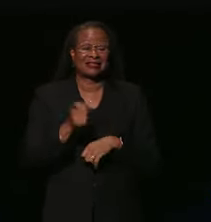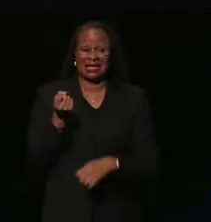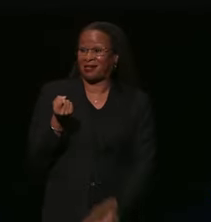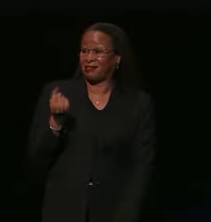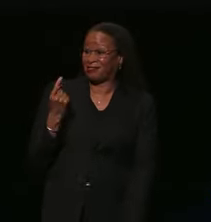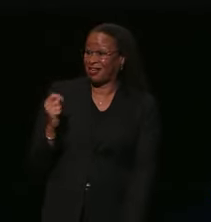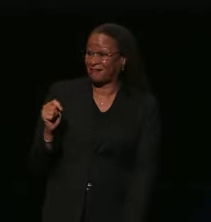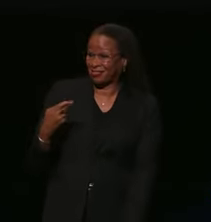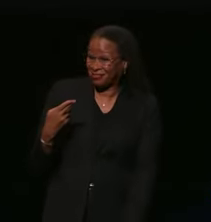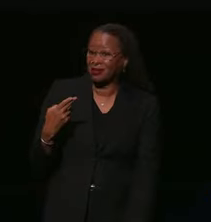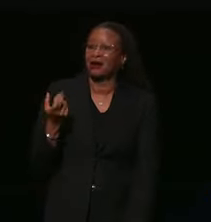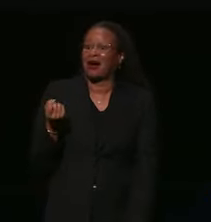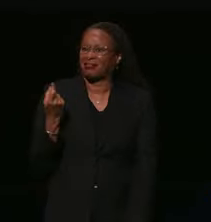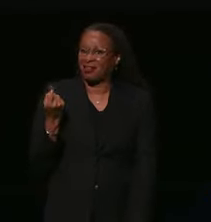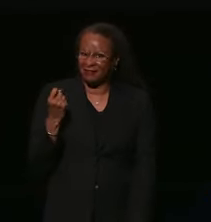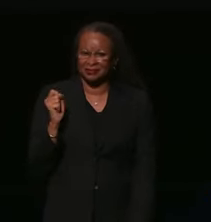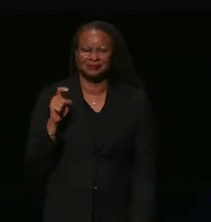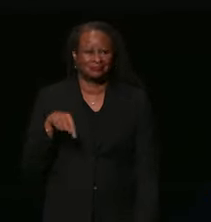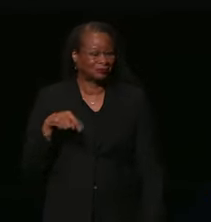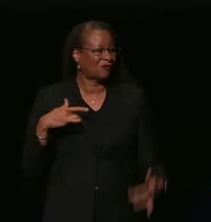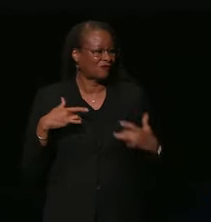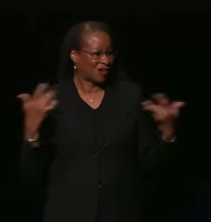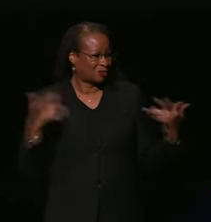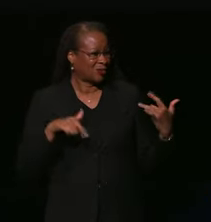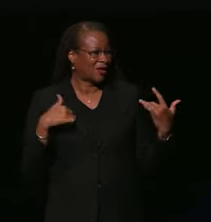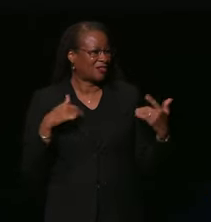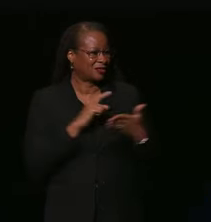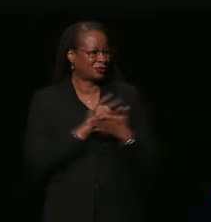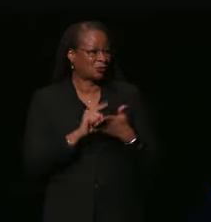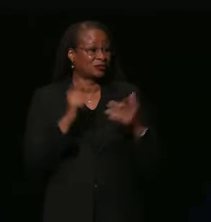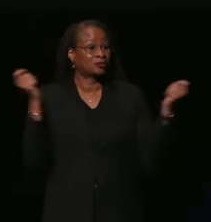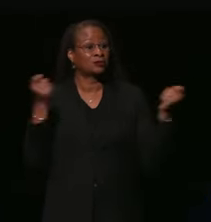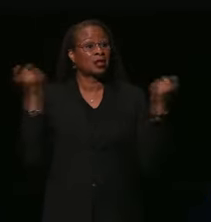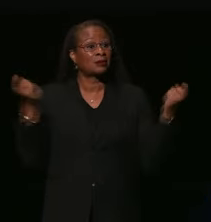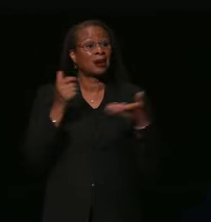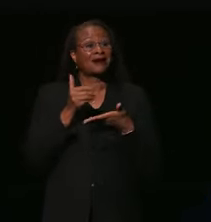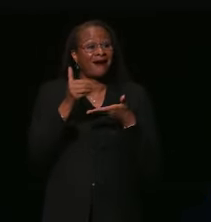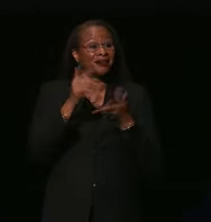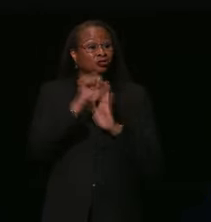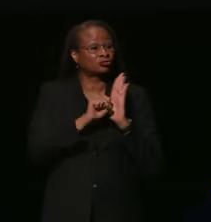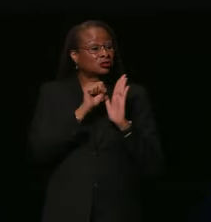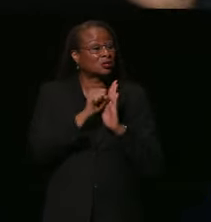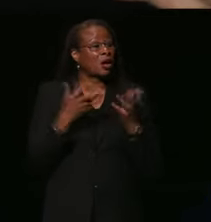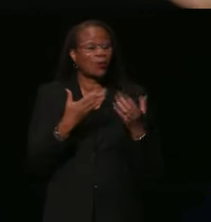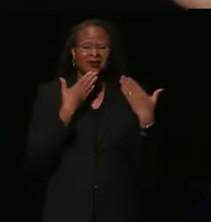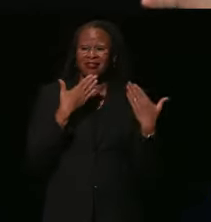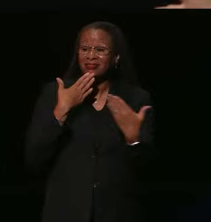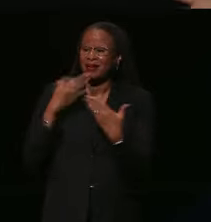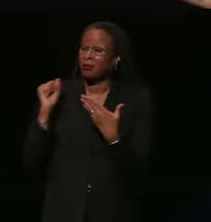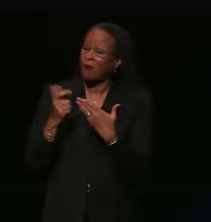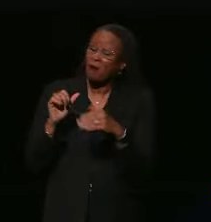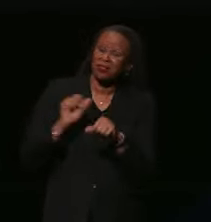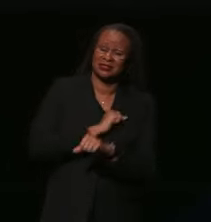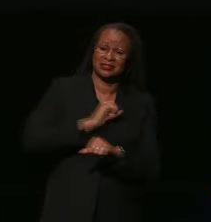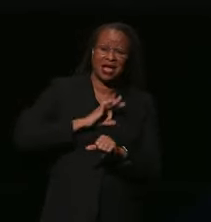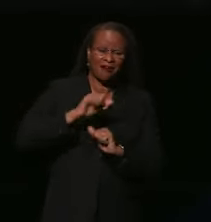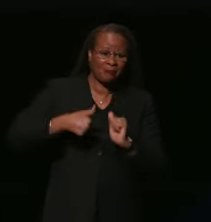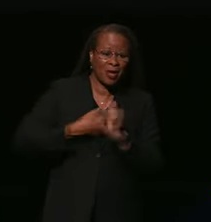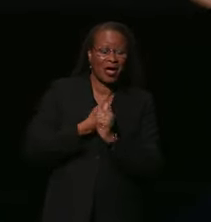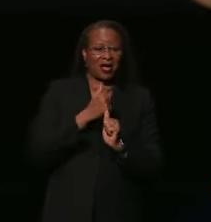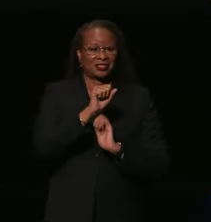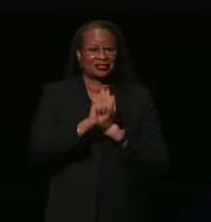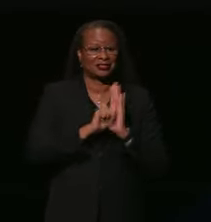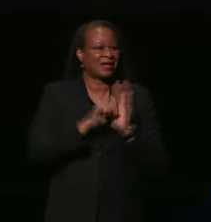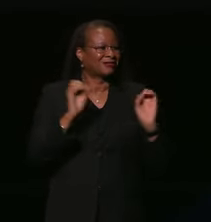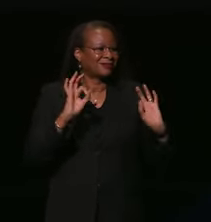11th event this week at the museum celebrating Oscars season. So I want to thank all the staff behind the scenes. None of